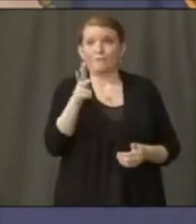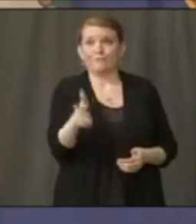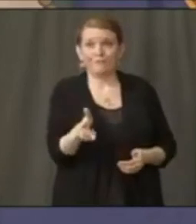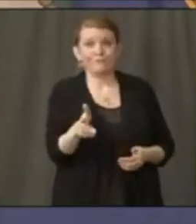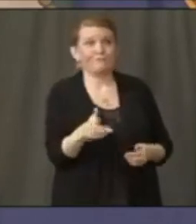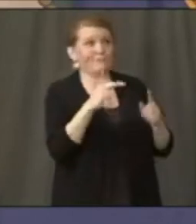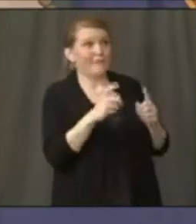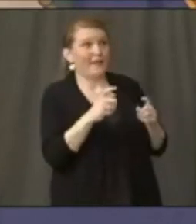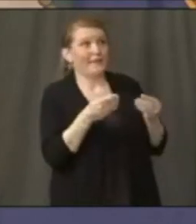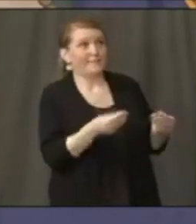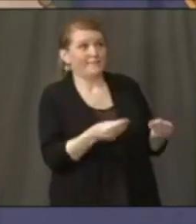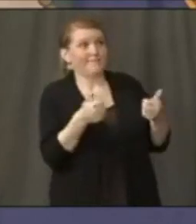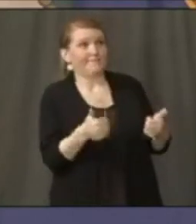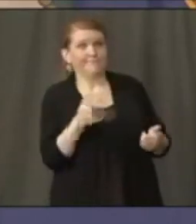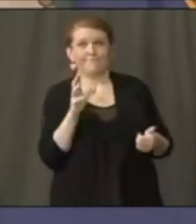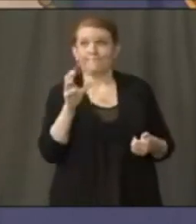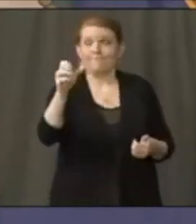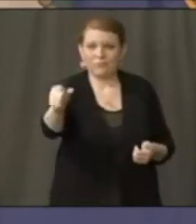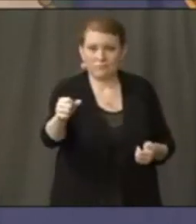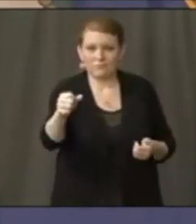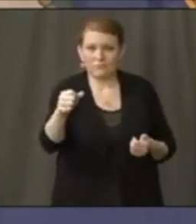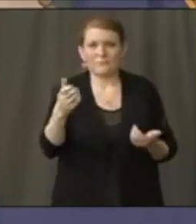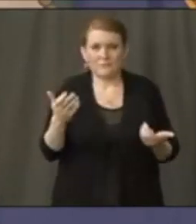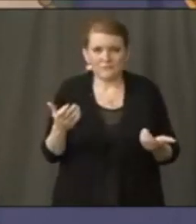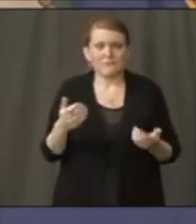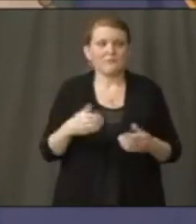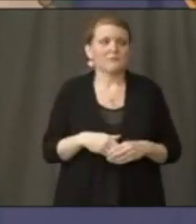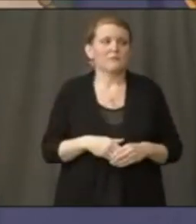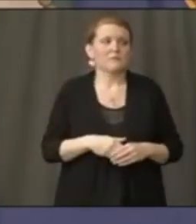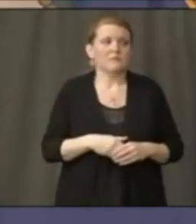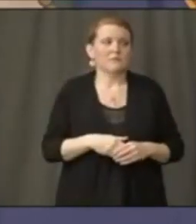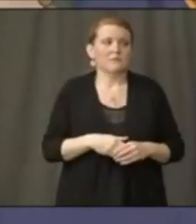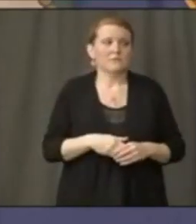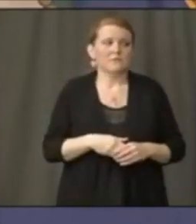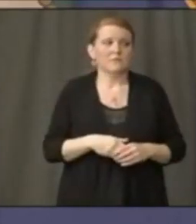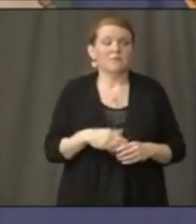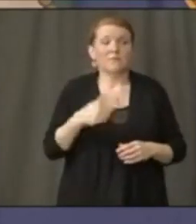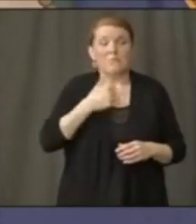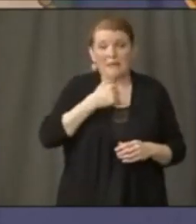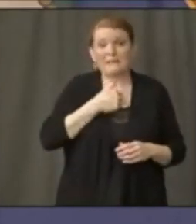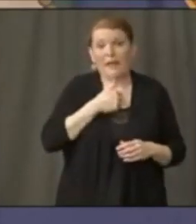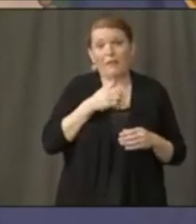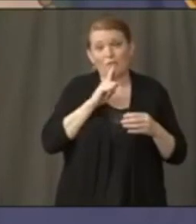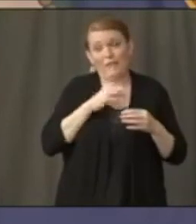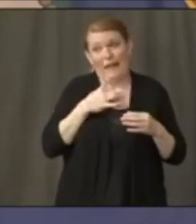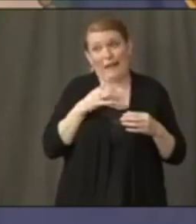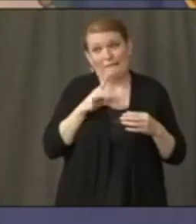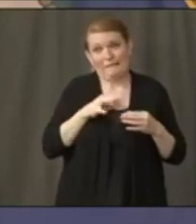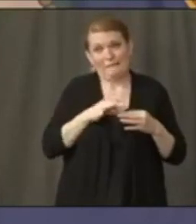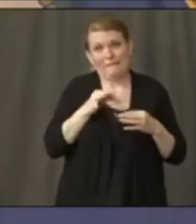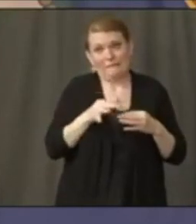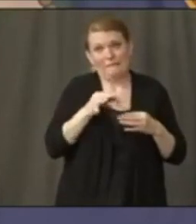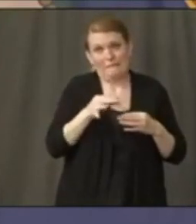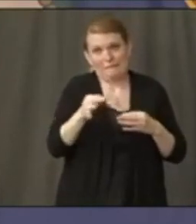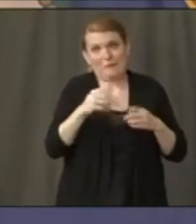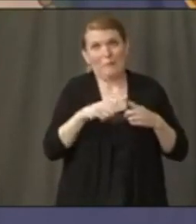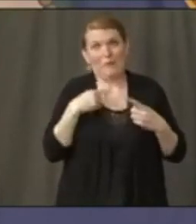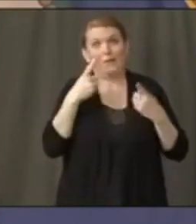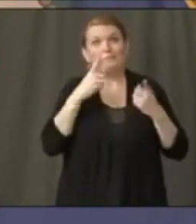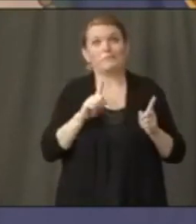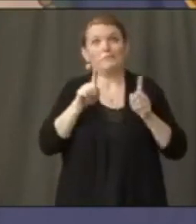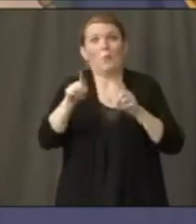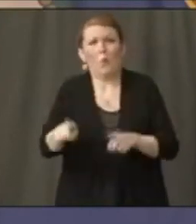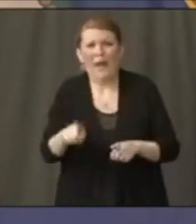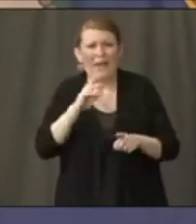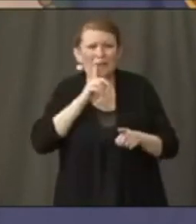a while. I did it. It's not that bad. It's worth doing. And the testing is sort of a bridge to the